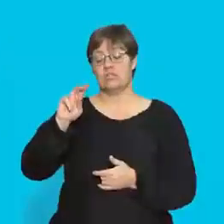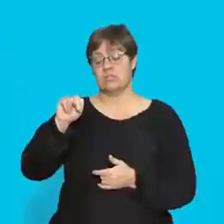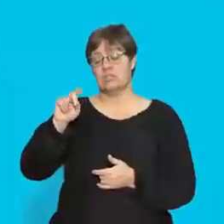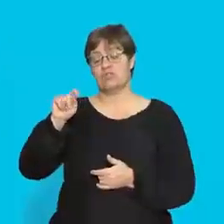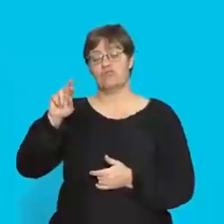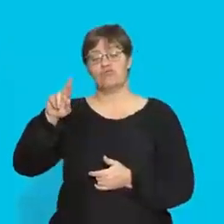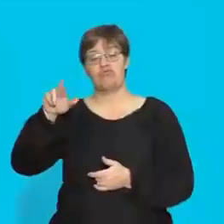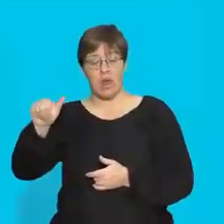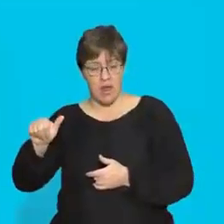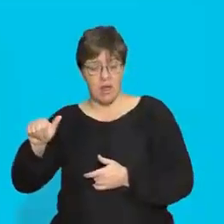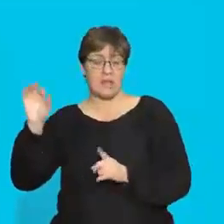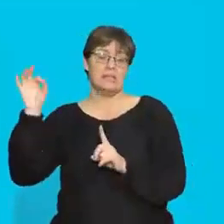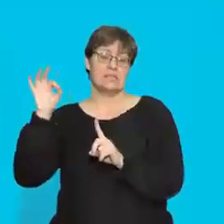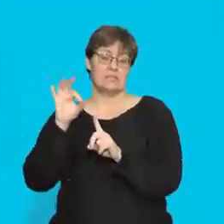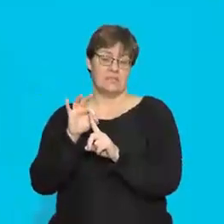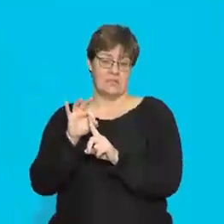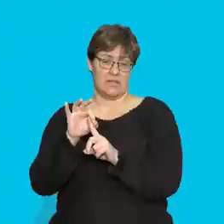so we're going to call it